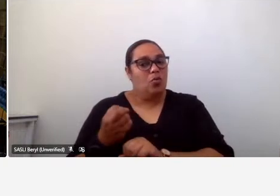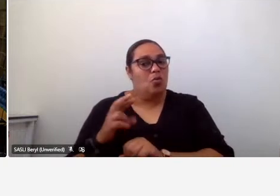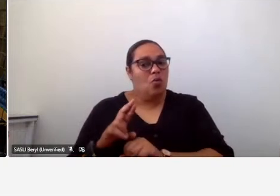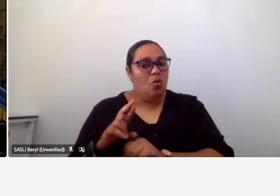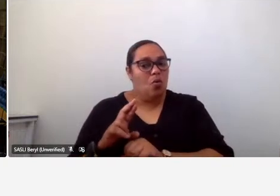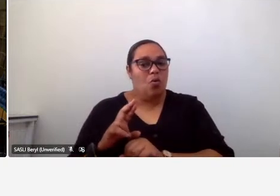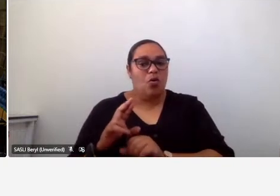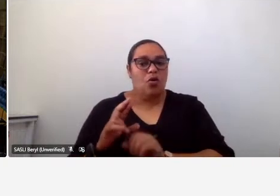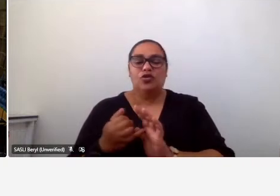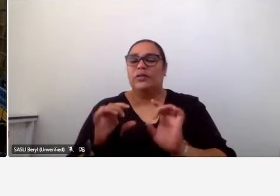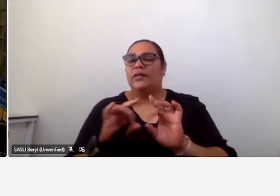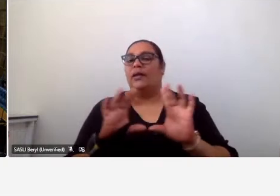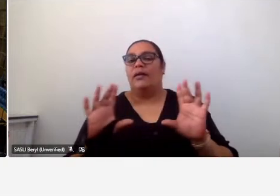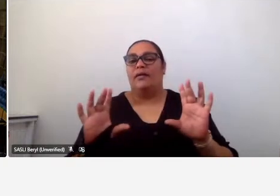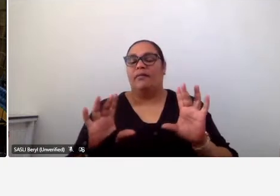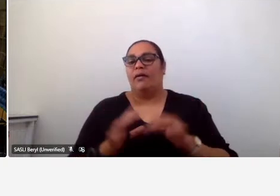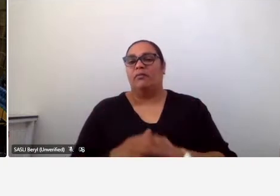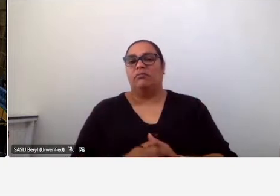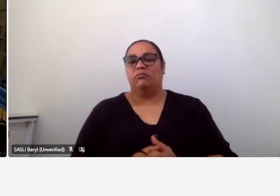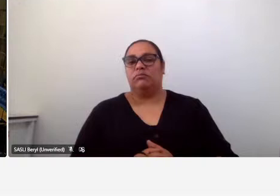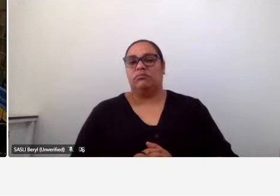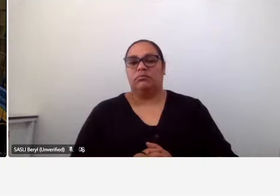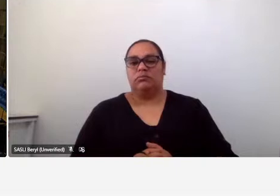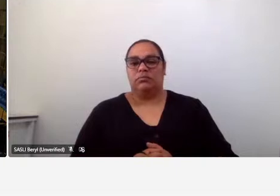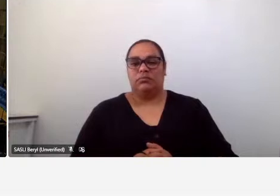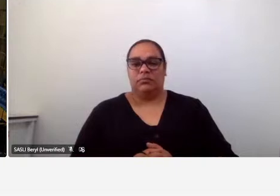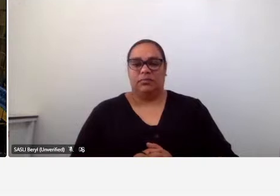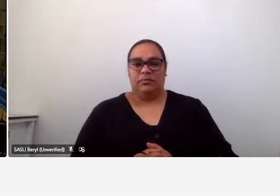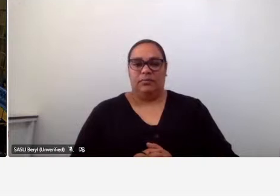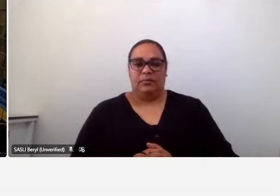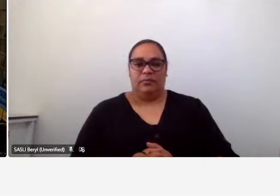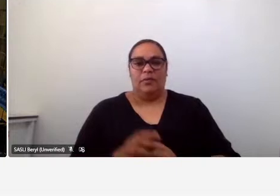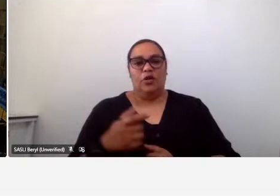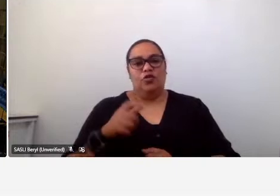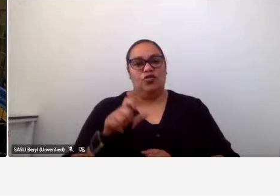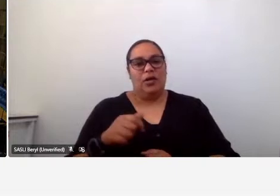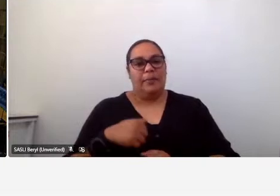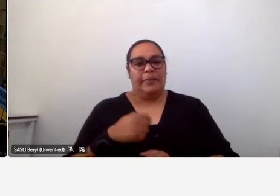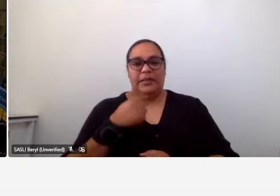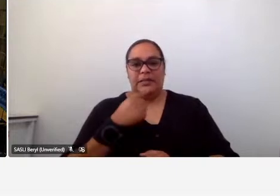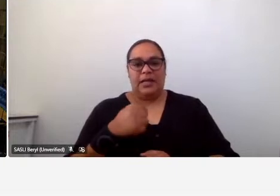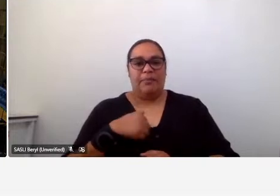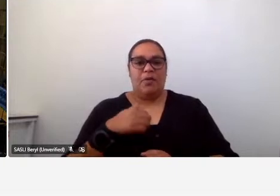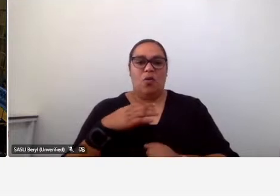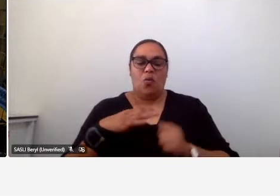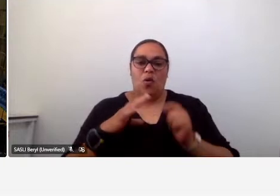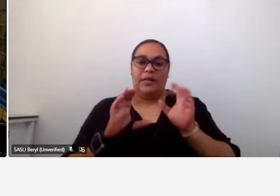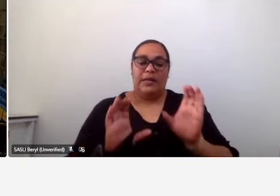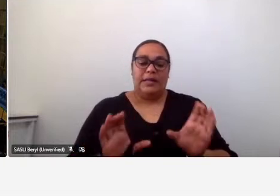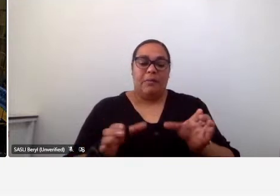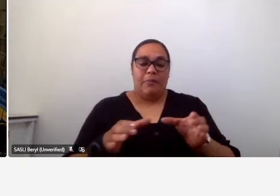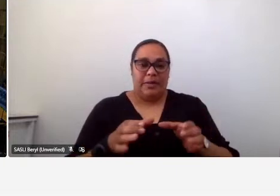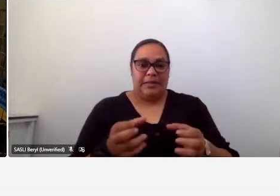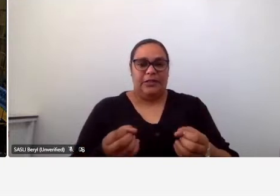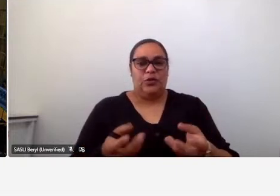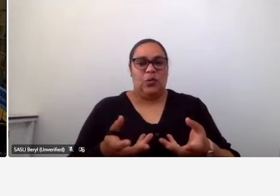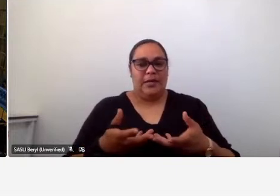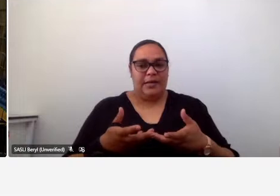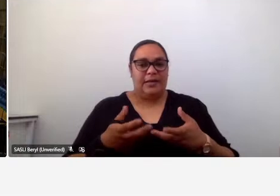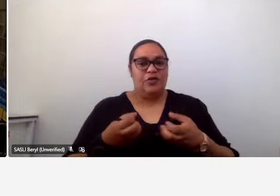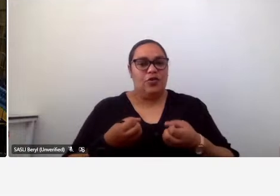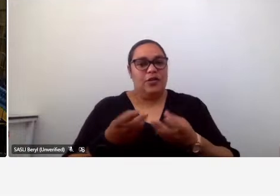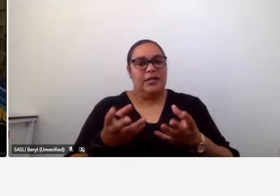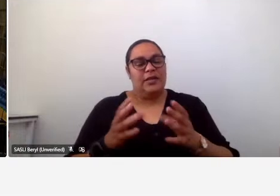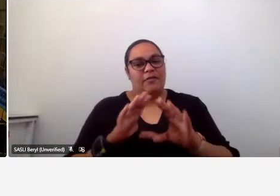can just maybe clarify for me. I'm saying, Chair, I want to actually, the committee, to give you a